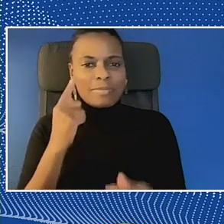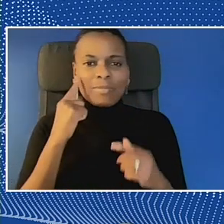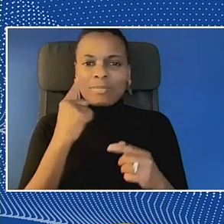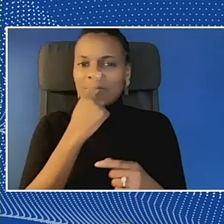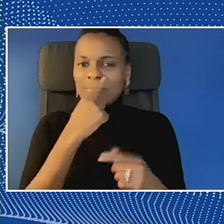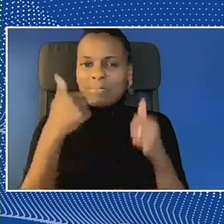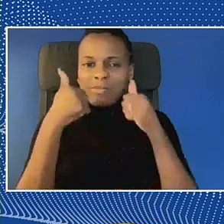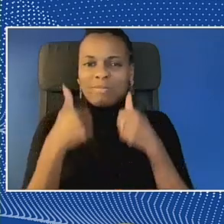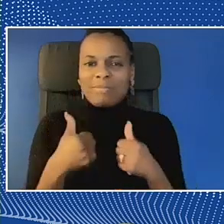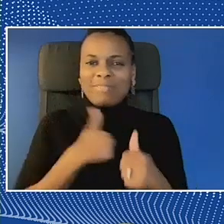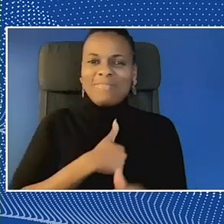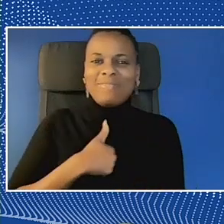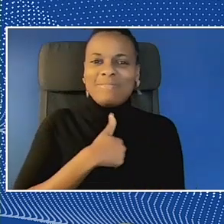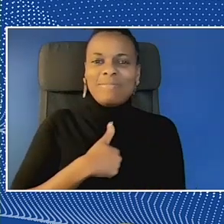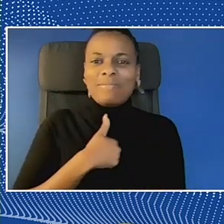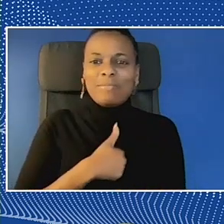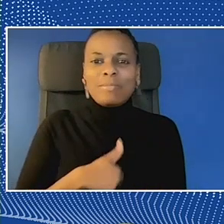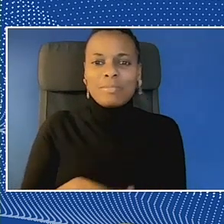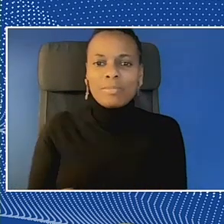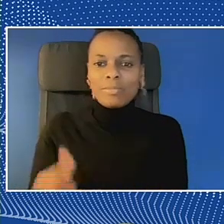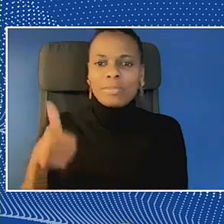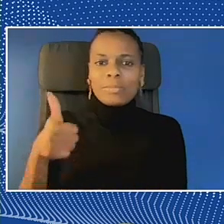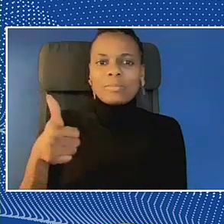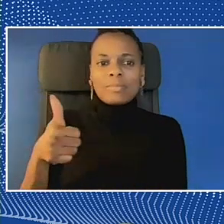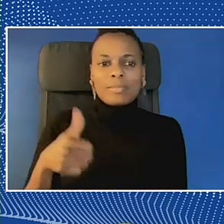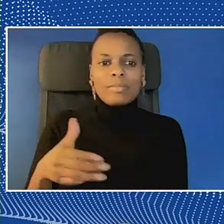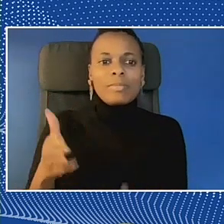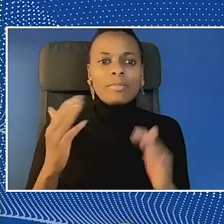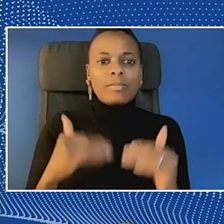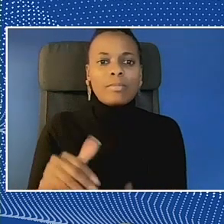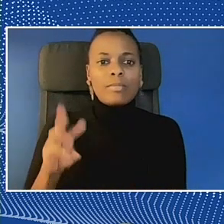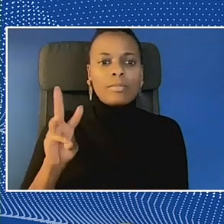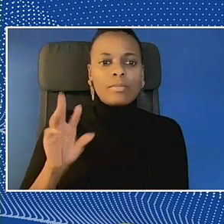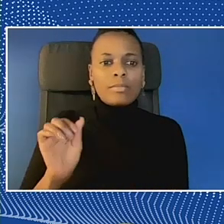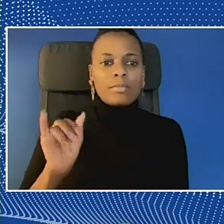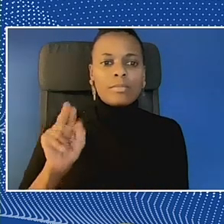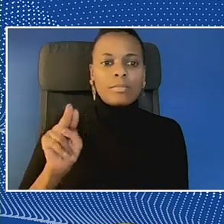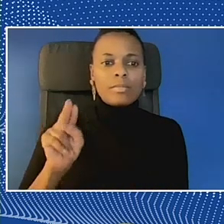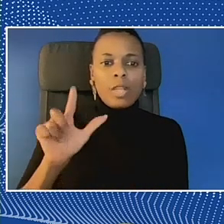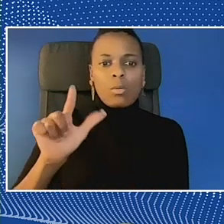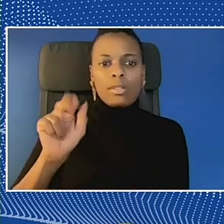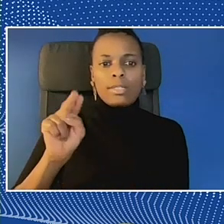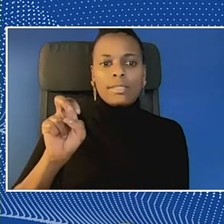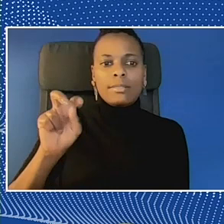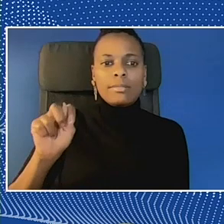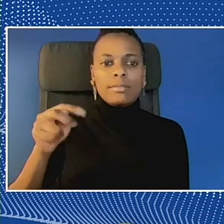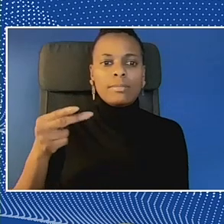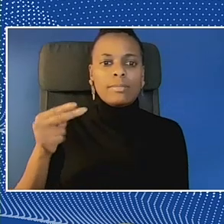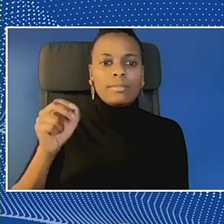All good. All right, next we have Lane Thompson. Lane?